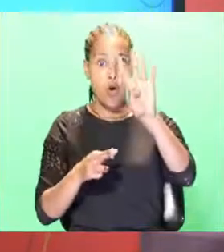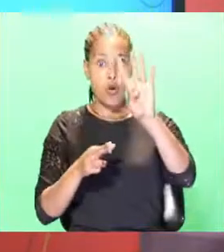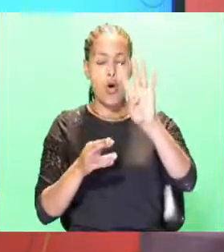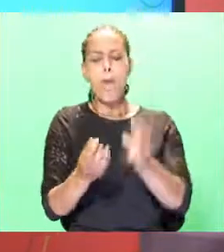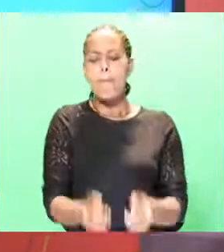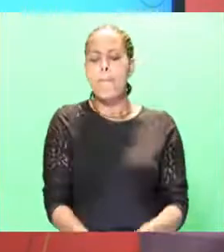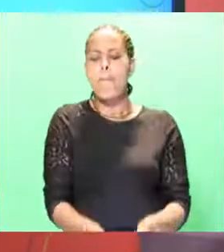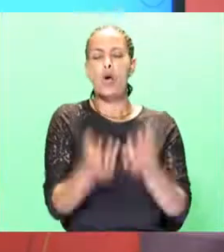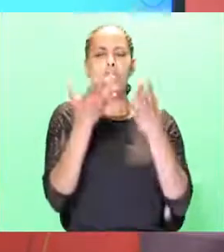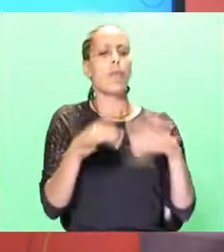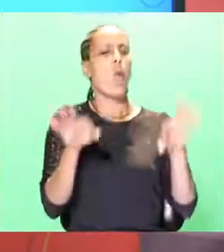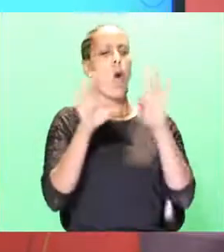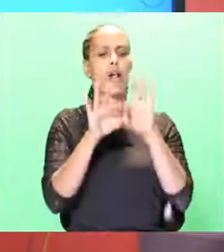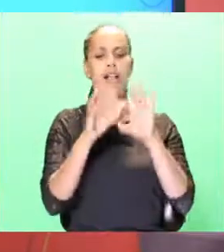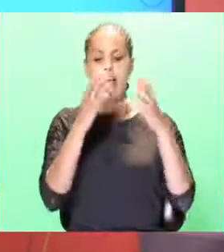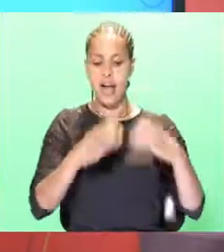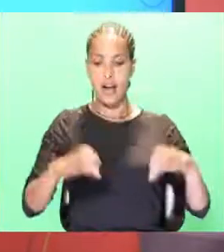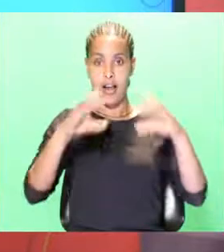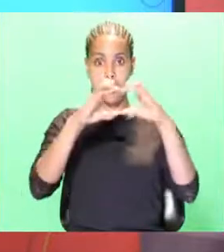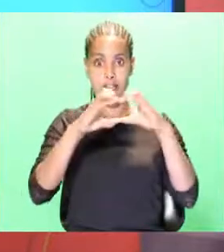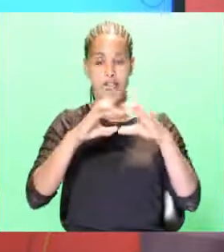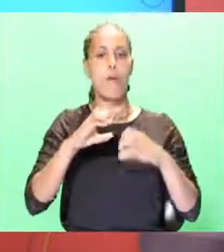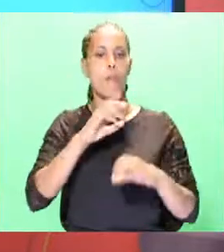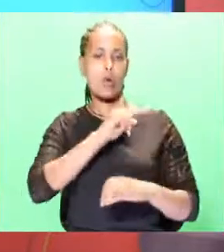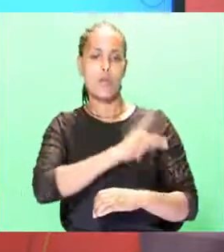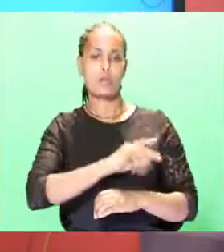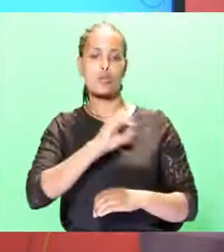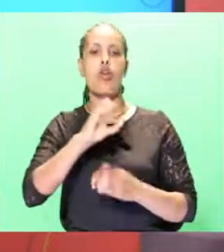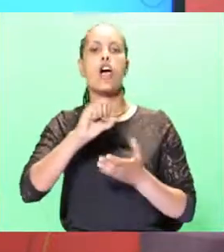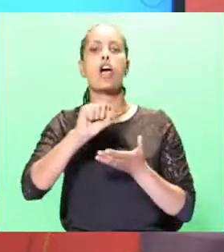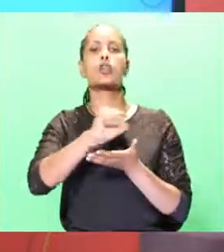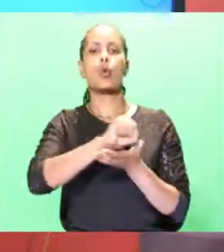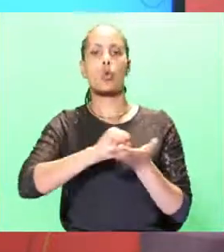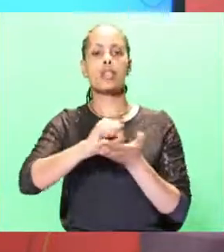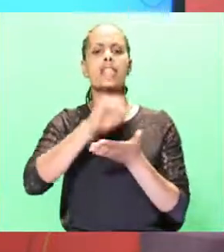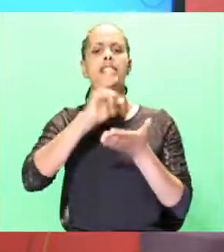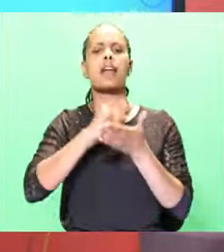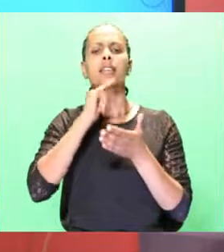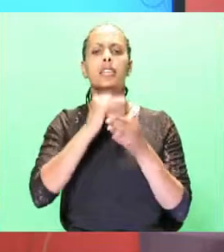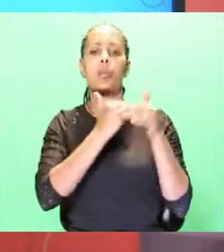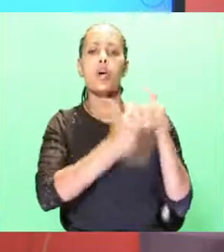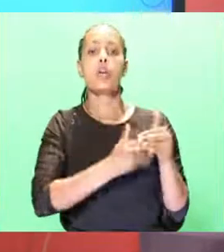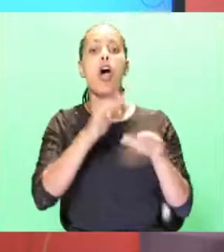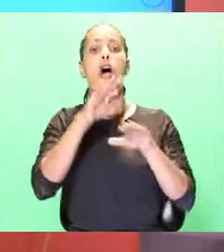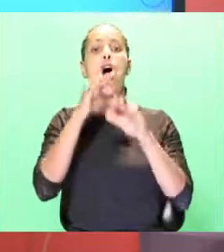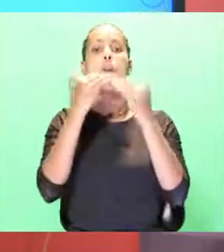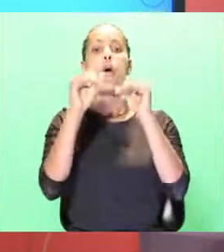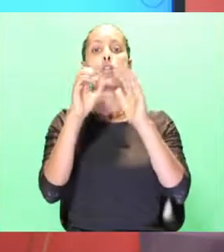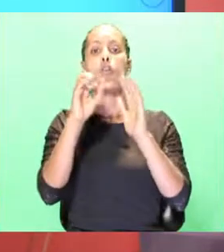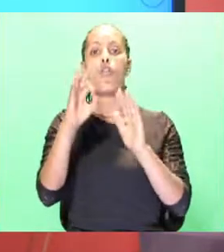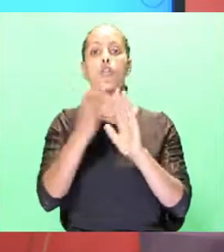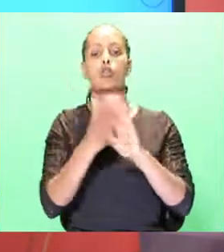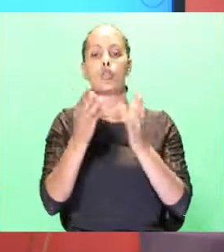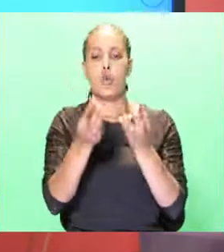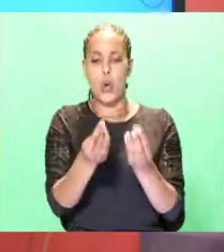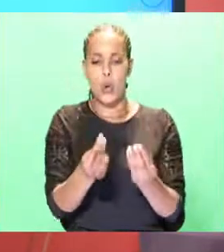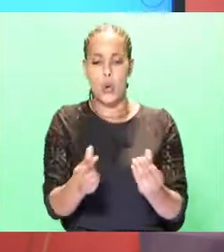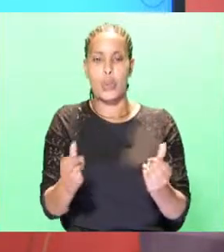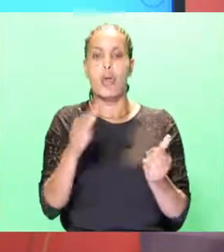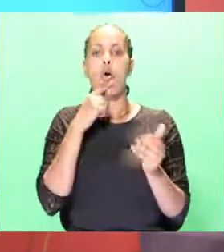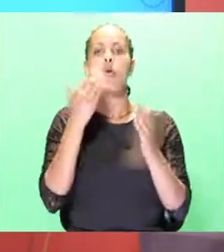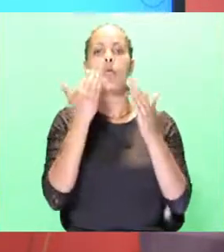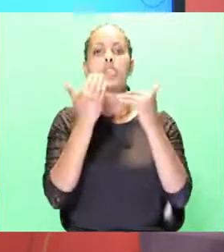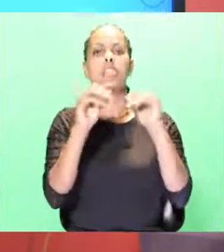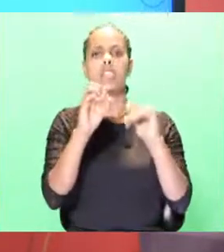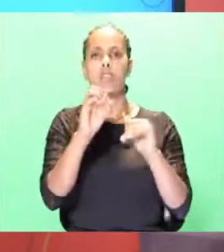most important colligative properties of a solution that depend on amount of solutes or